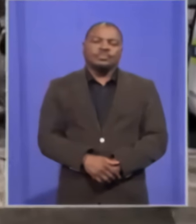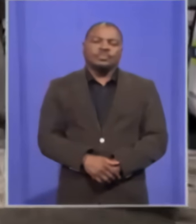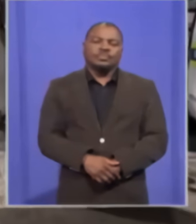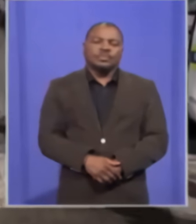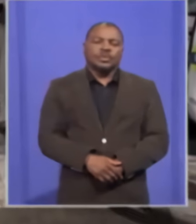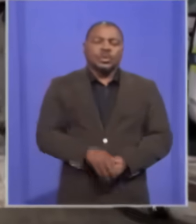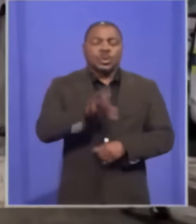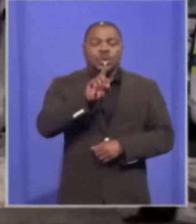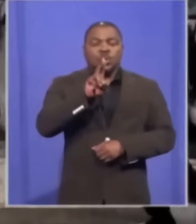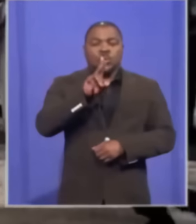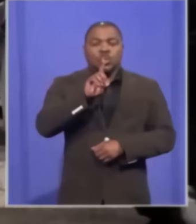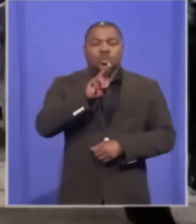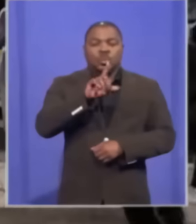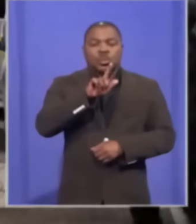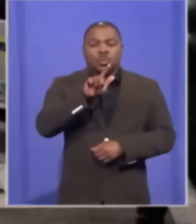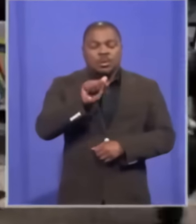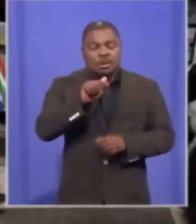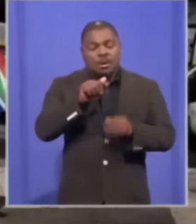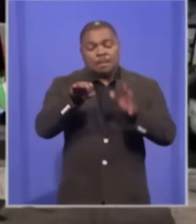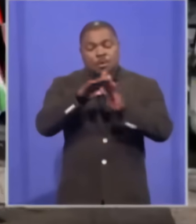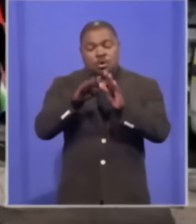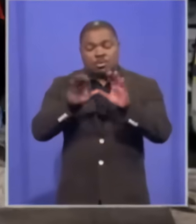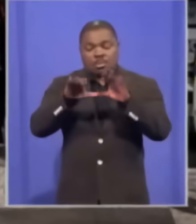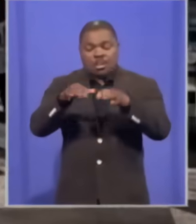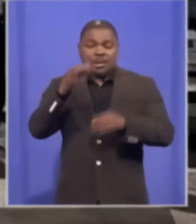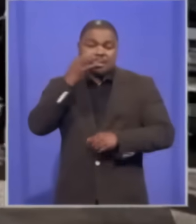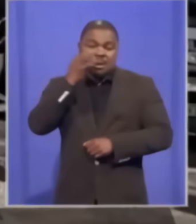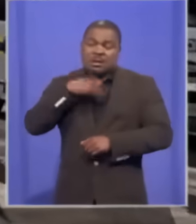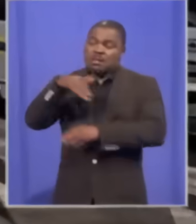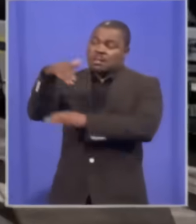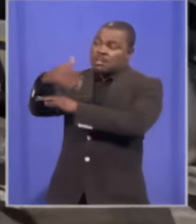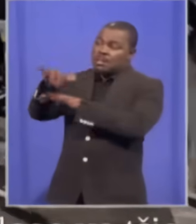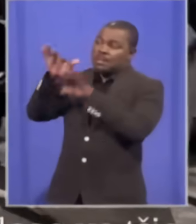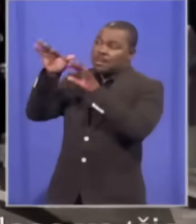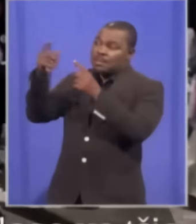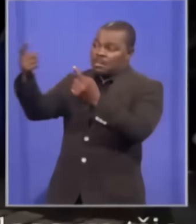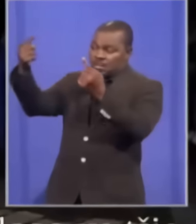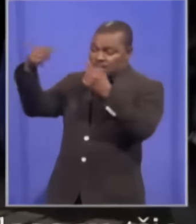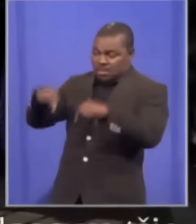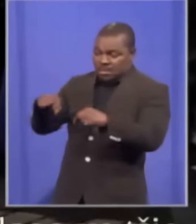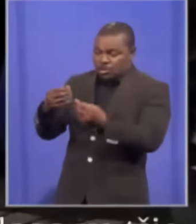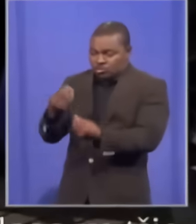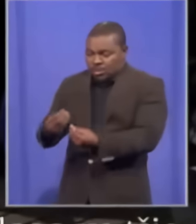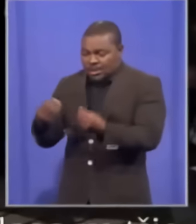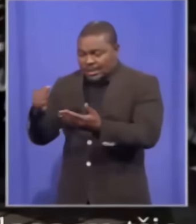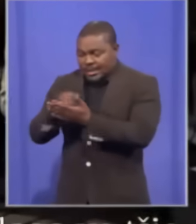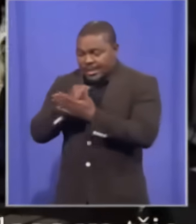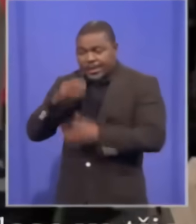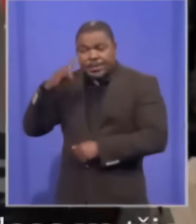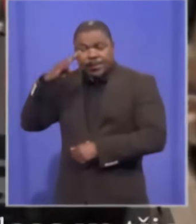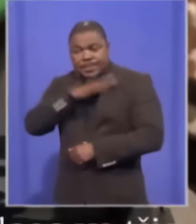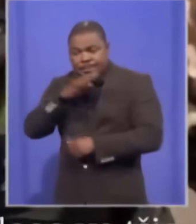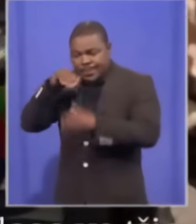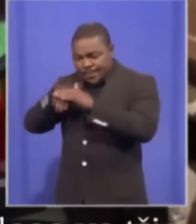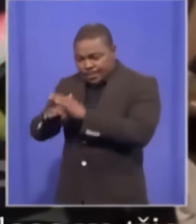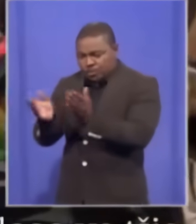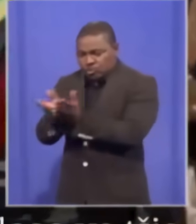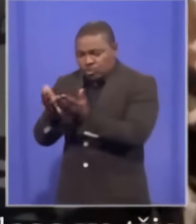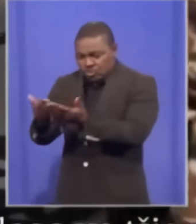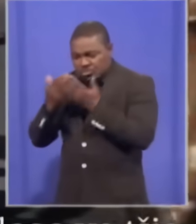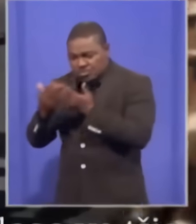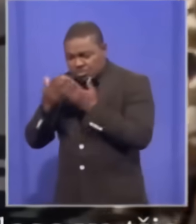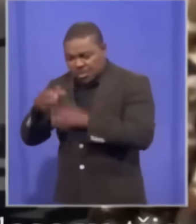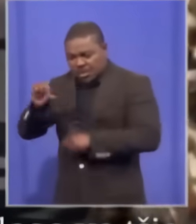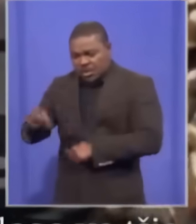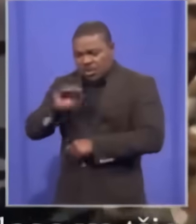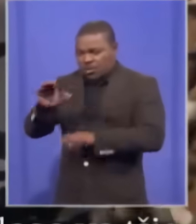Mokgatlo wa Operation Dudula o thušeditše gore a go bana ba go tšwa dinageng di šele bao ba senago mangwalo a boitsebišo ba ya go amogela go tsena